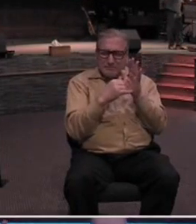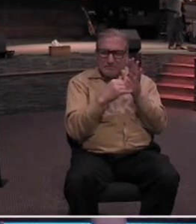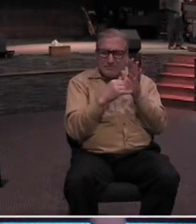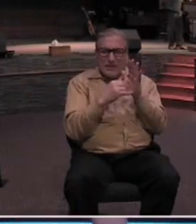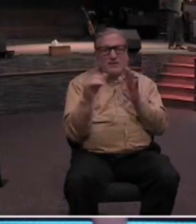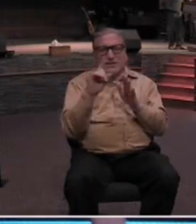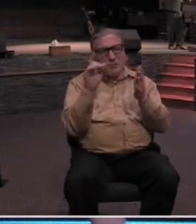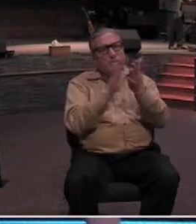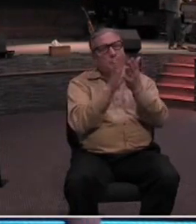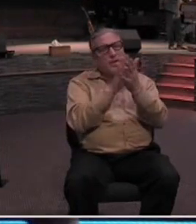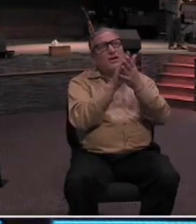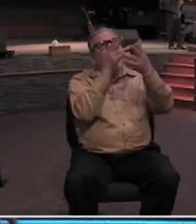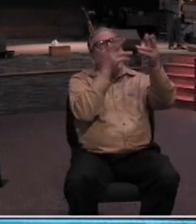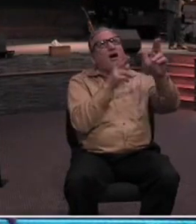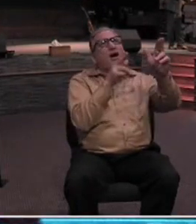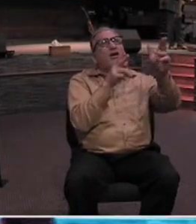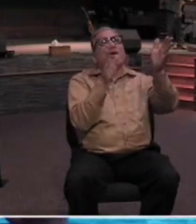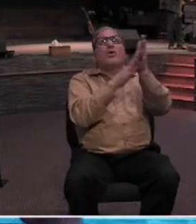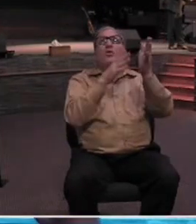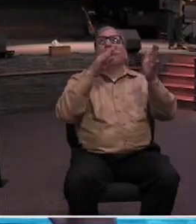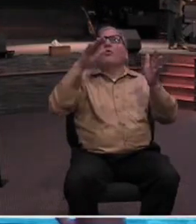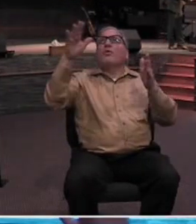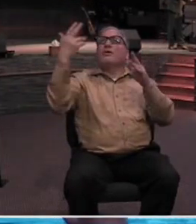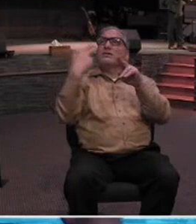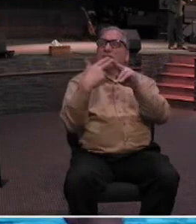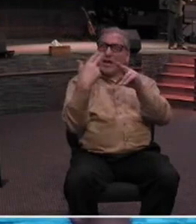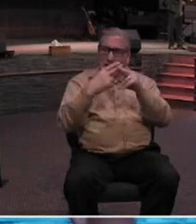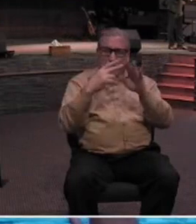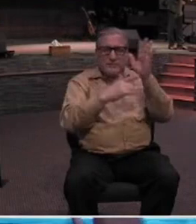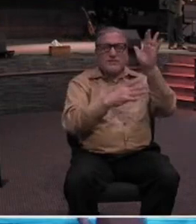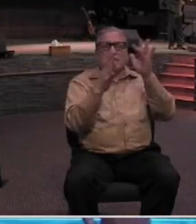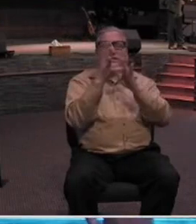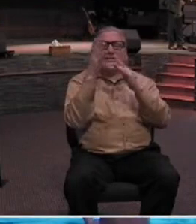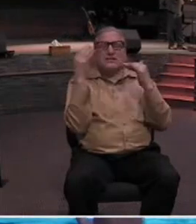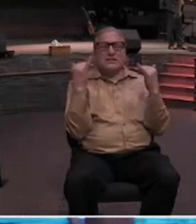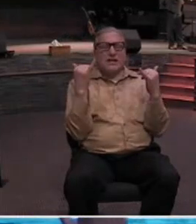give praise, honor, and glory to the name of Jesus right now?